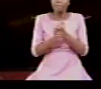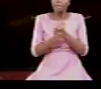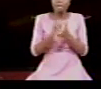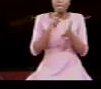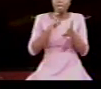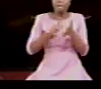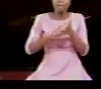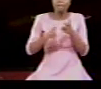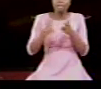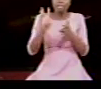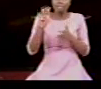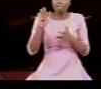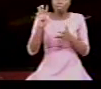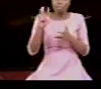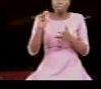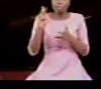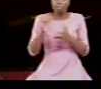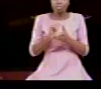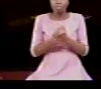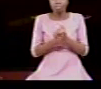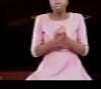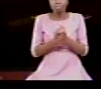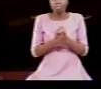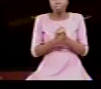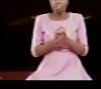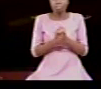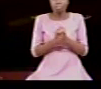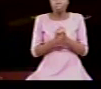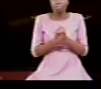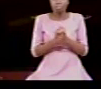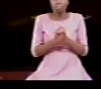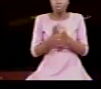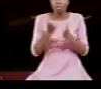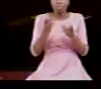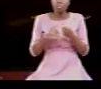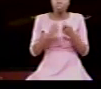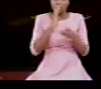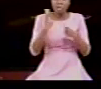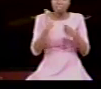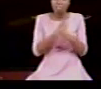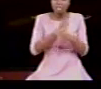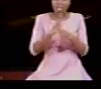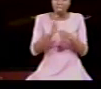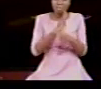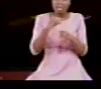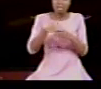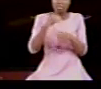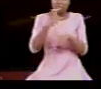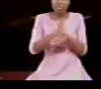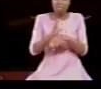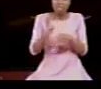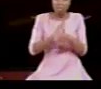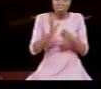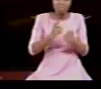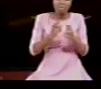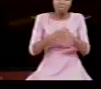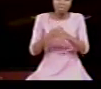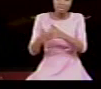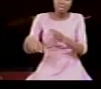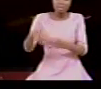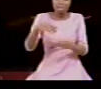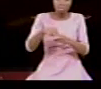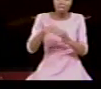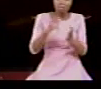from verse 14. No matter you're being busy in the church, busy running around, even the street